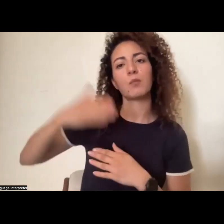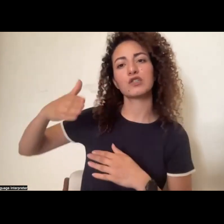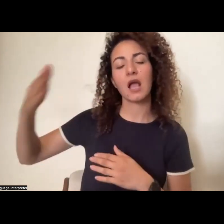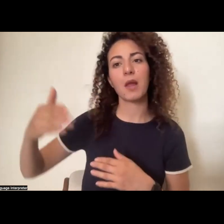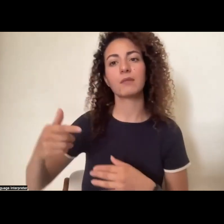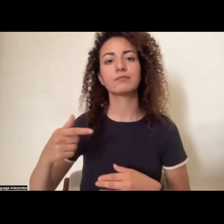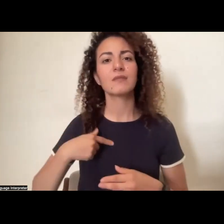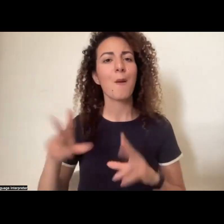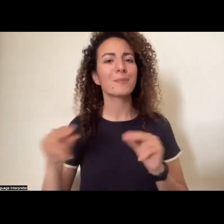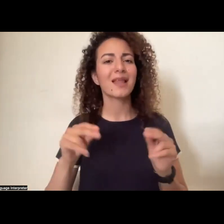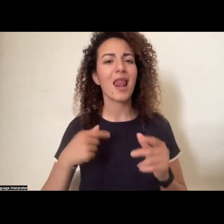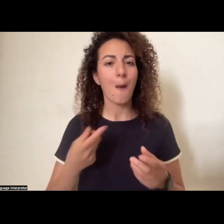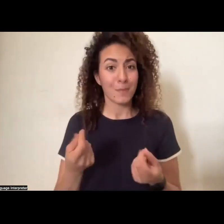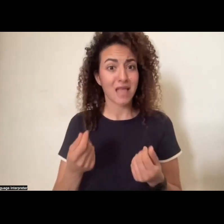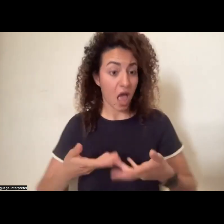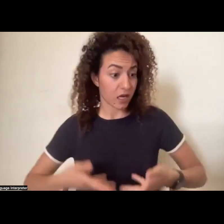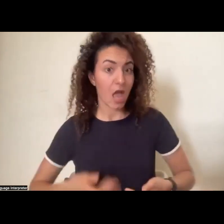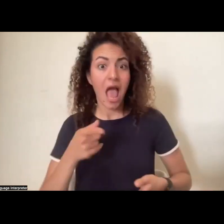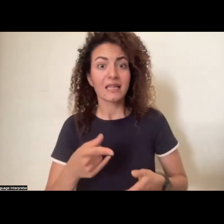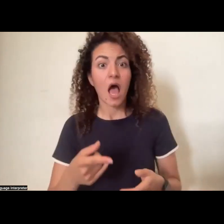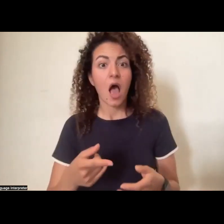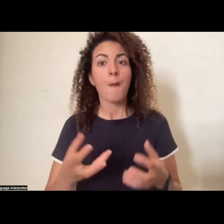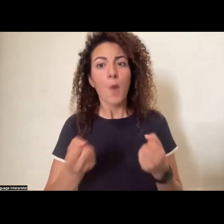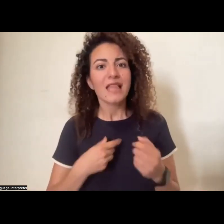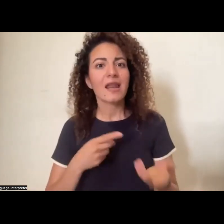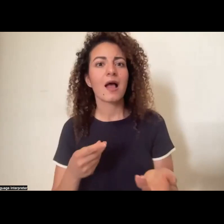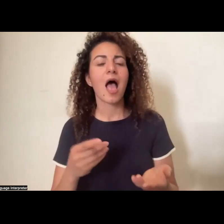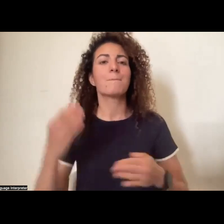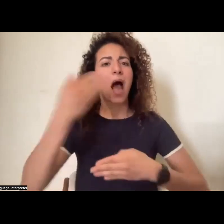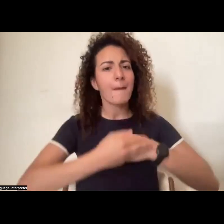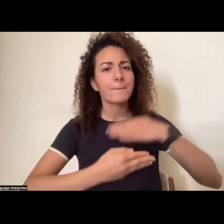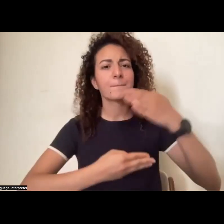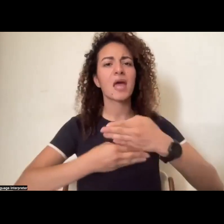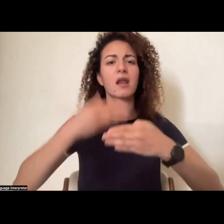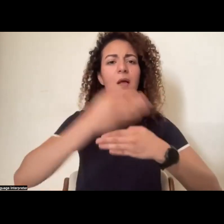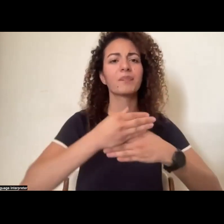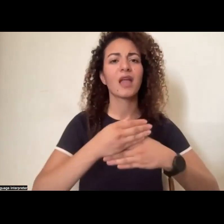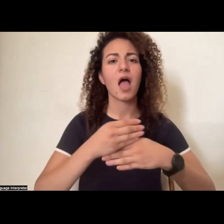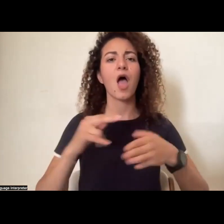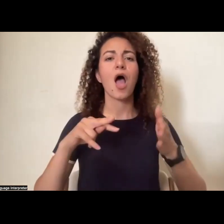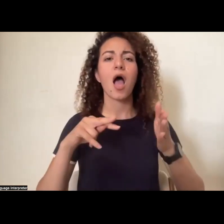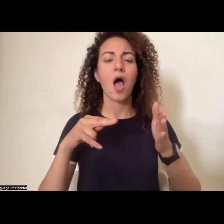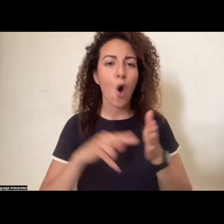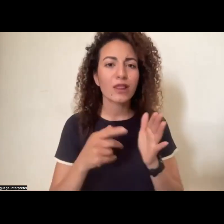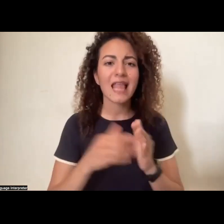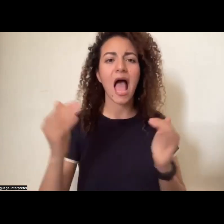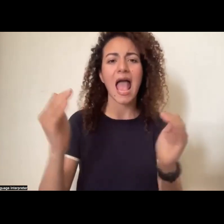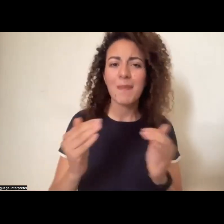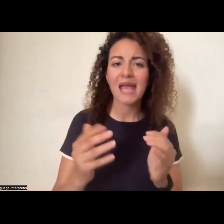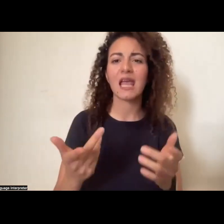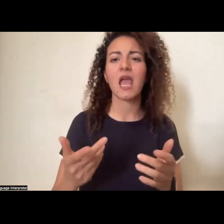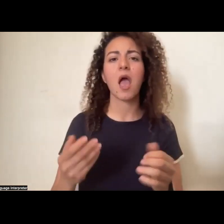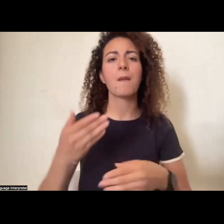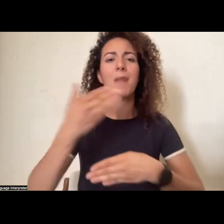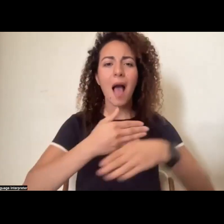are wasting development money that was supposed to go on development to build a social protection infrastructure, something that is